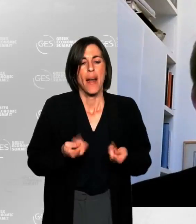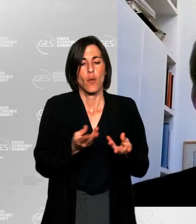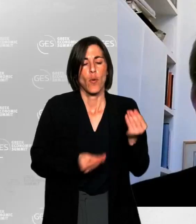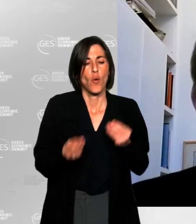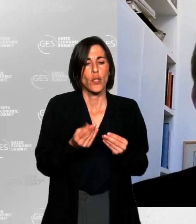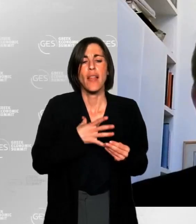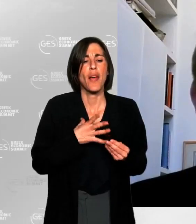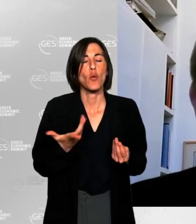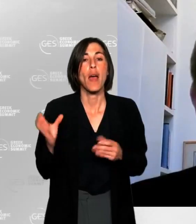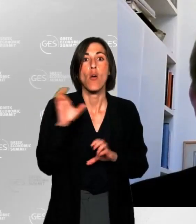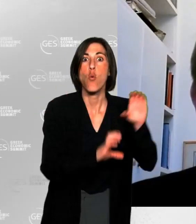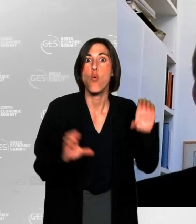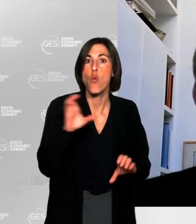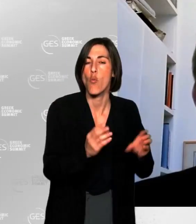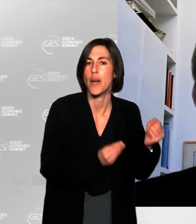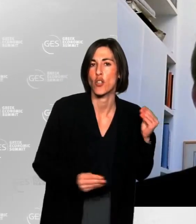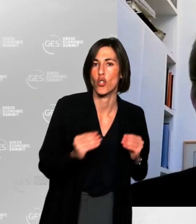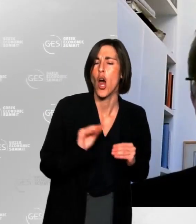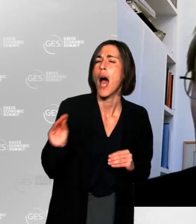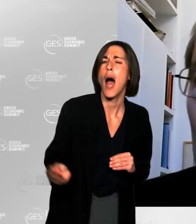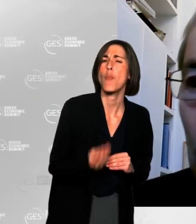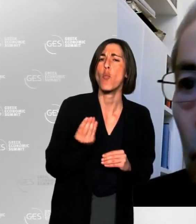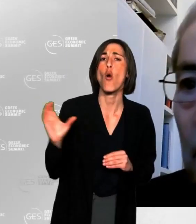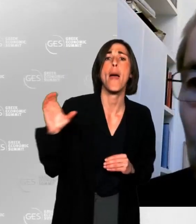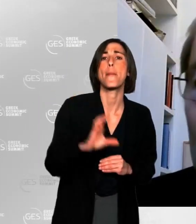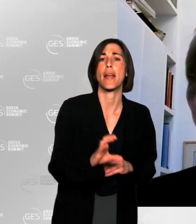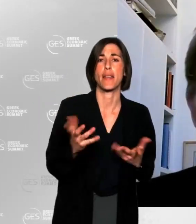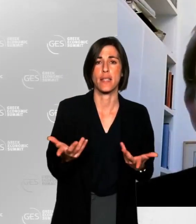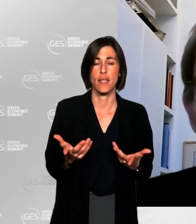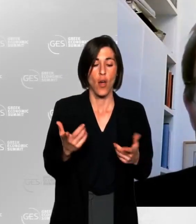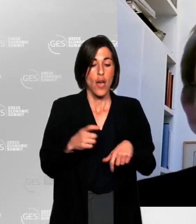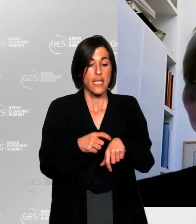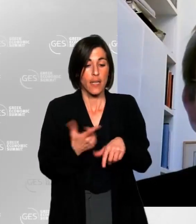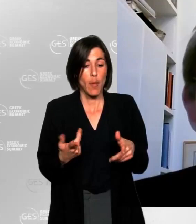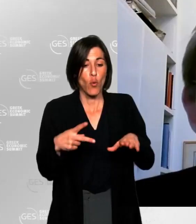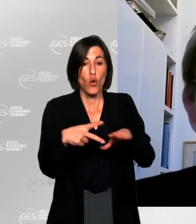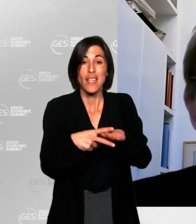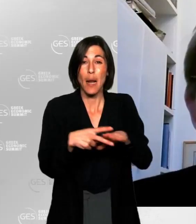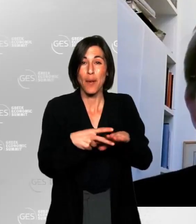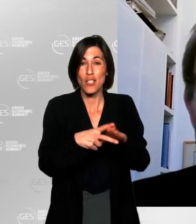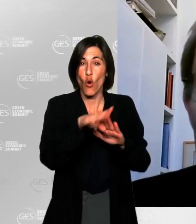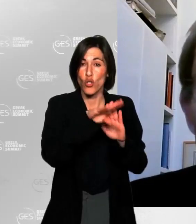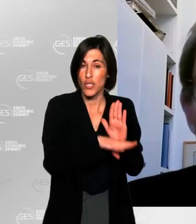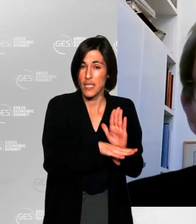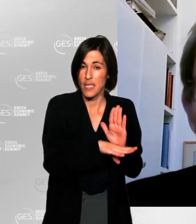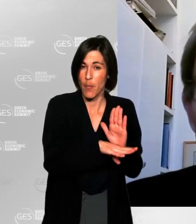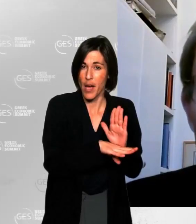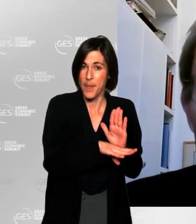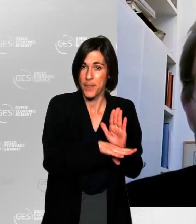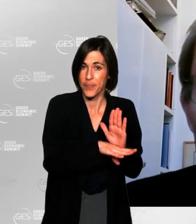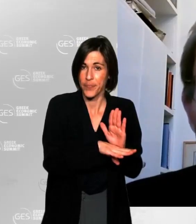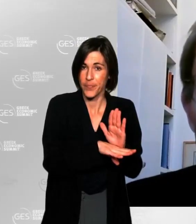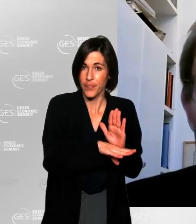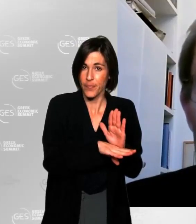to come from? Well, the banking system was almost just coming out of the virtual bankruptcy, so there isn't much there. So we